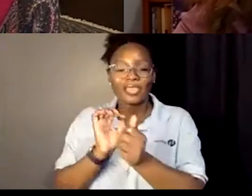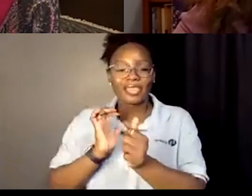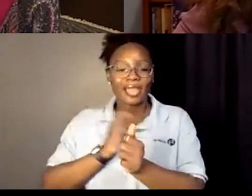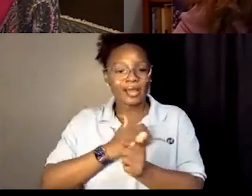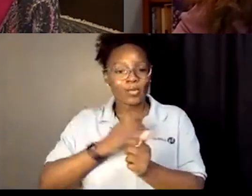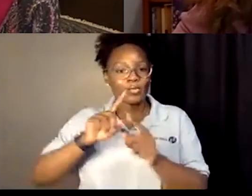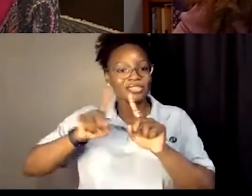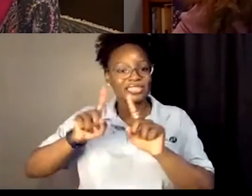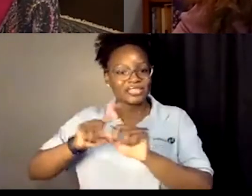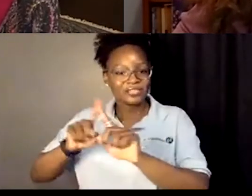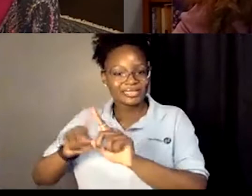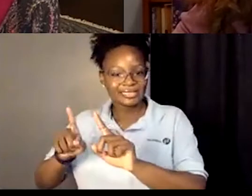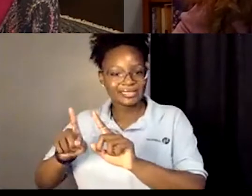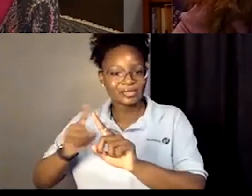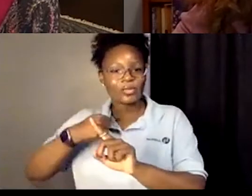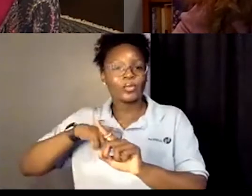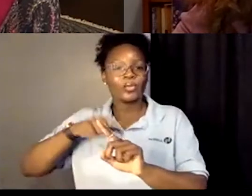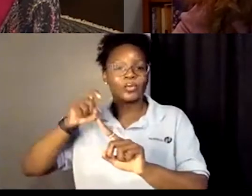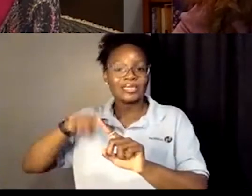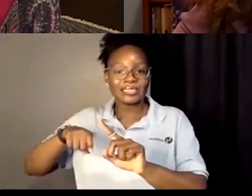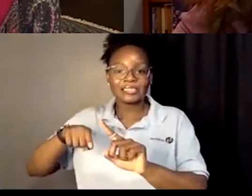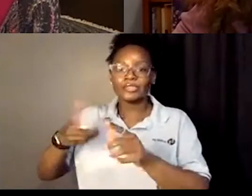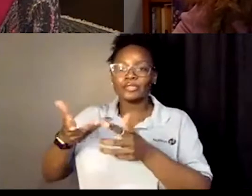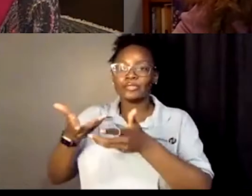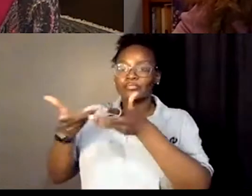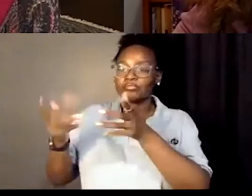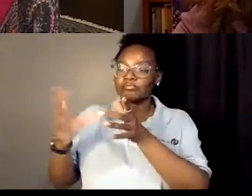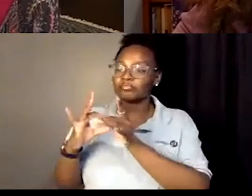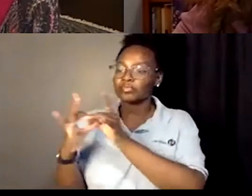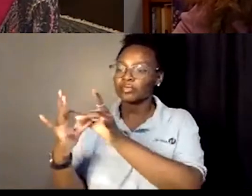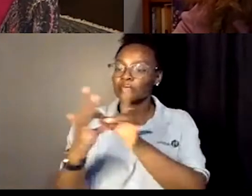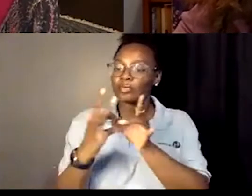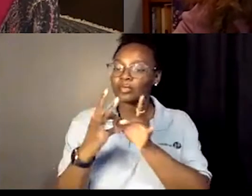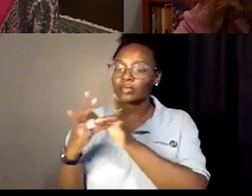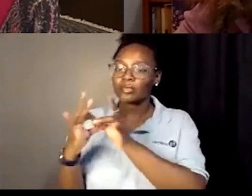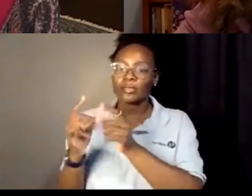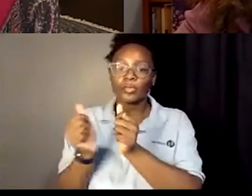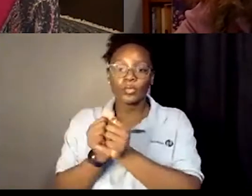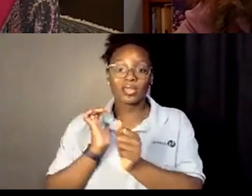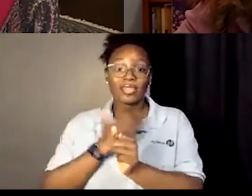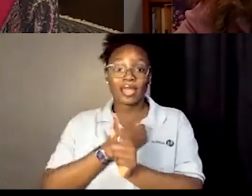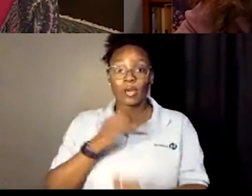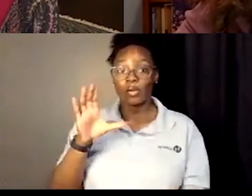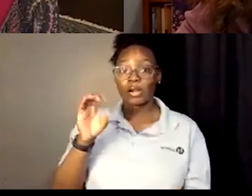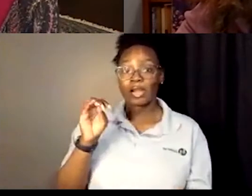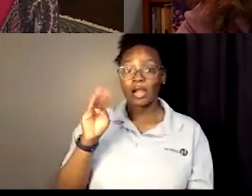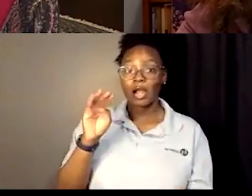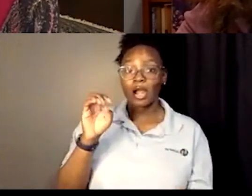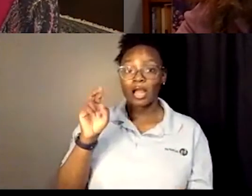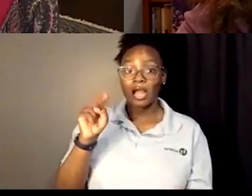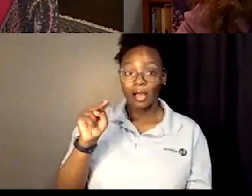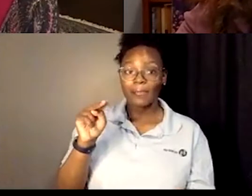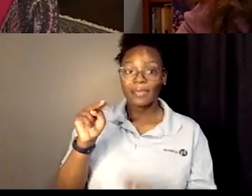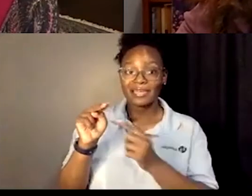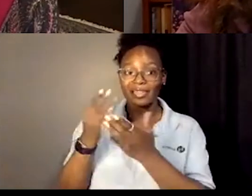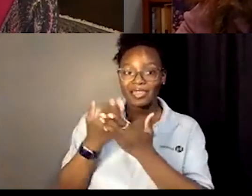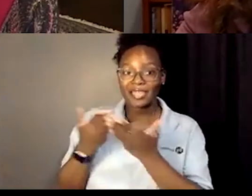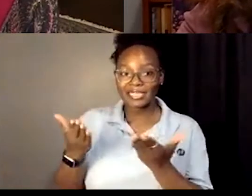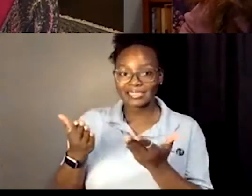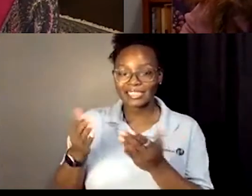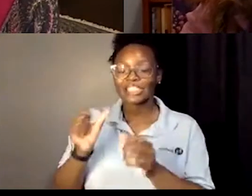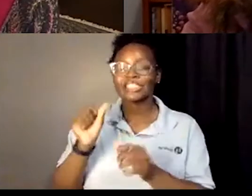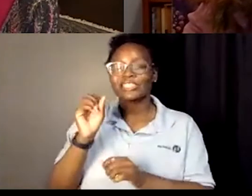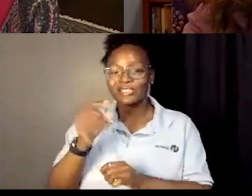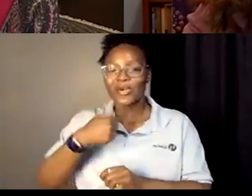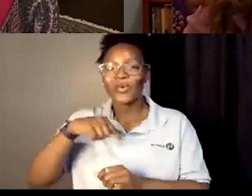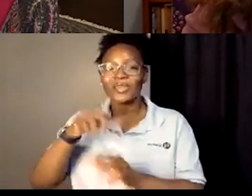differences. And that it's not an either or proposition. And combating religious prejudice, fighting